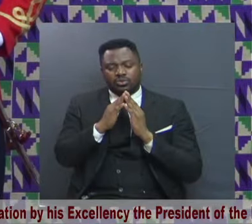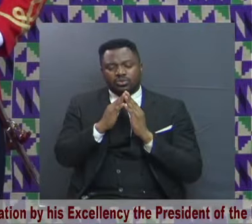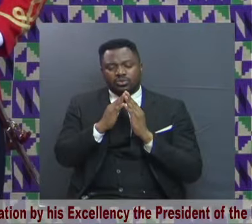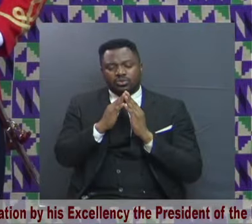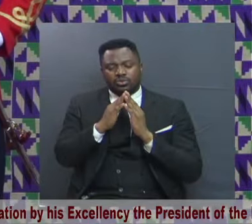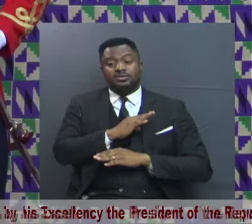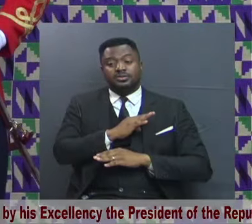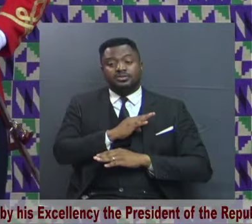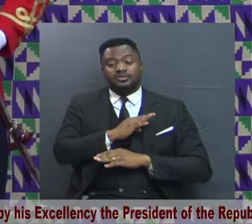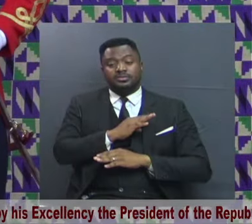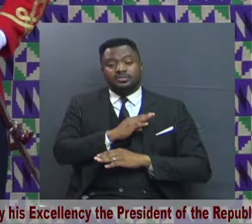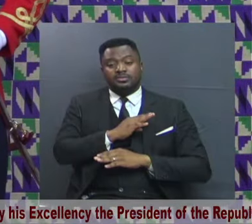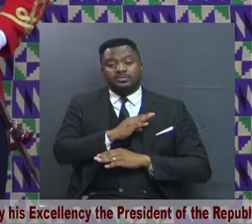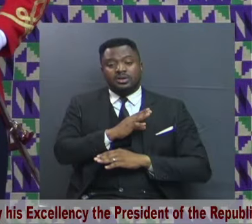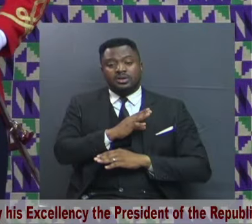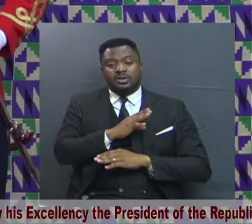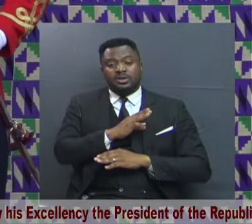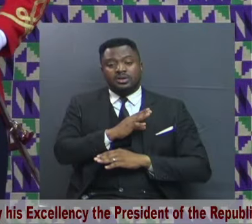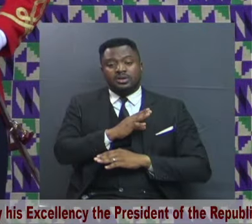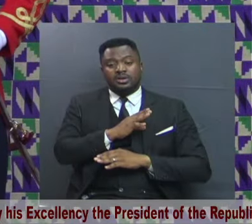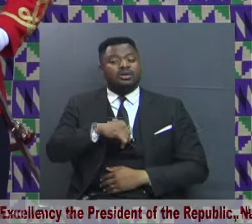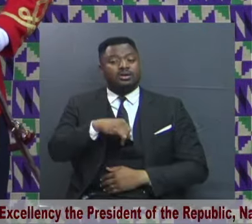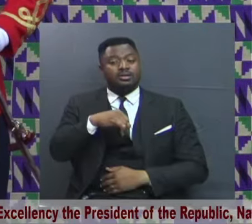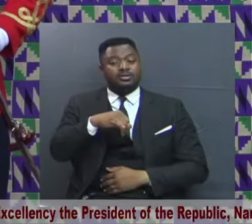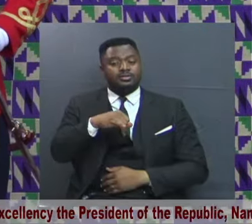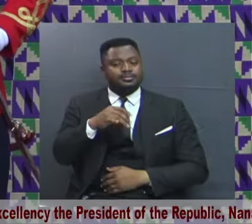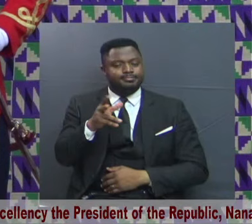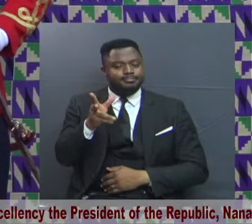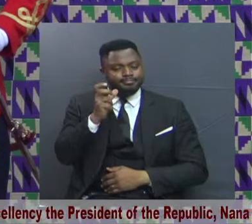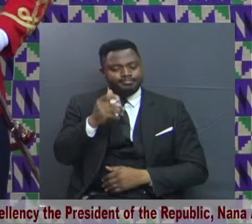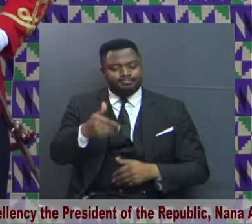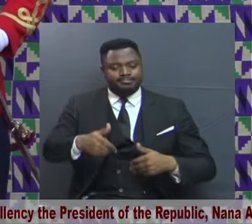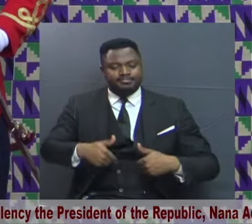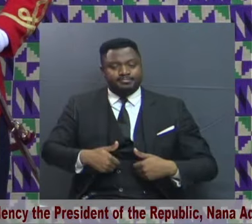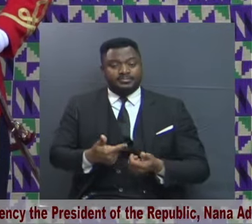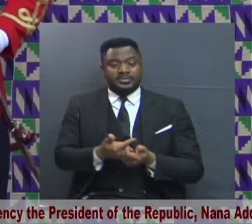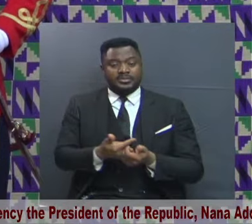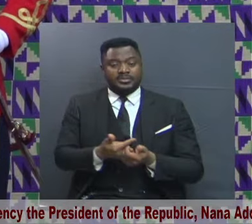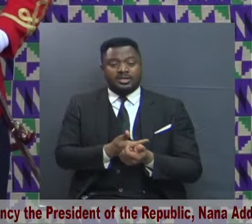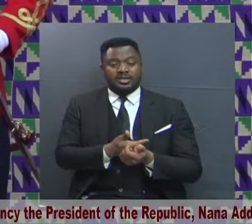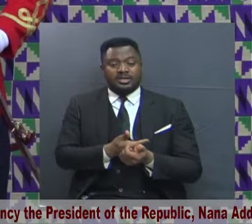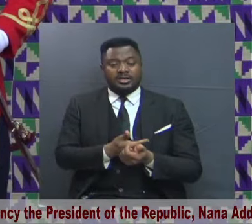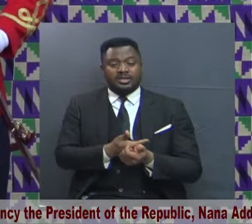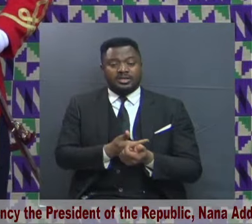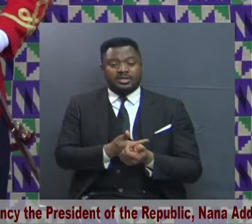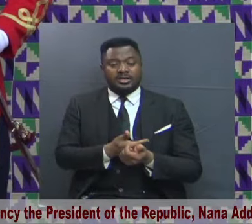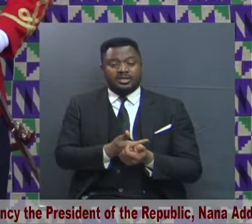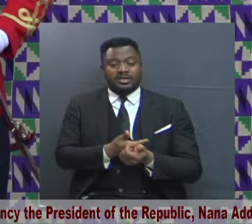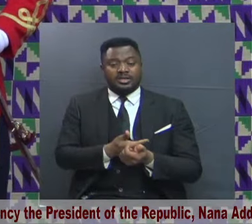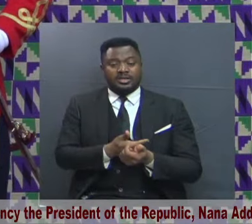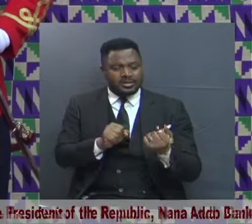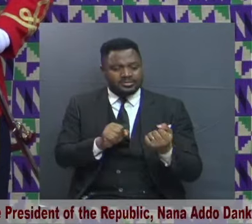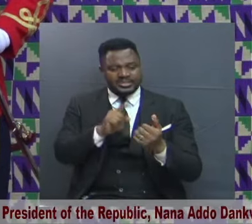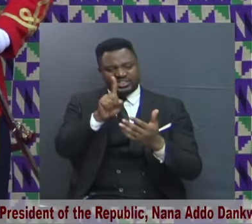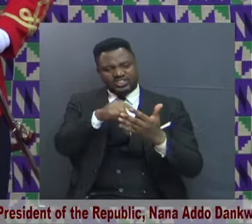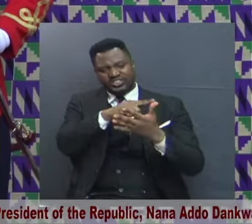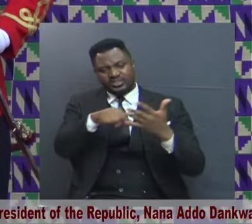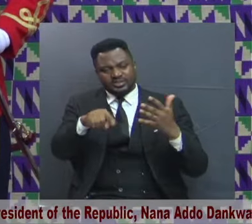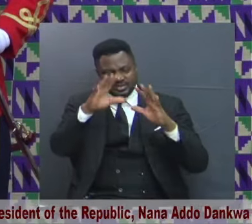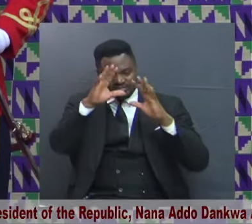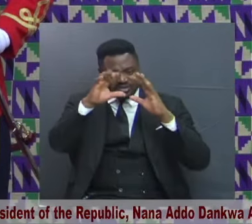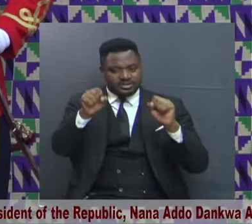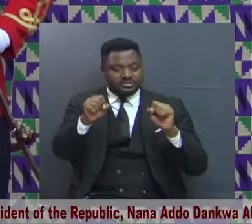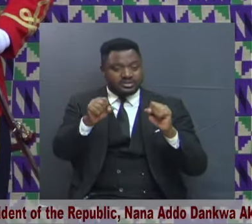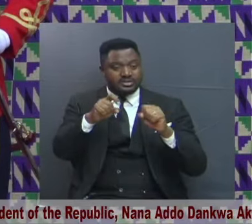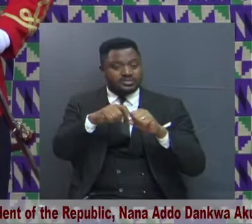satisfaction and great Pride to hear young ghans today who believe that criticizing the president of